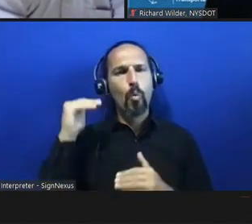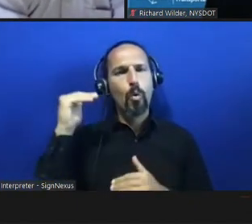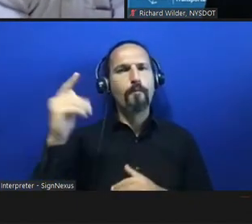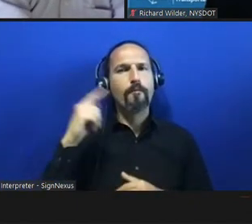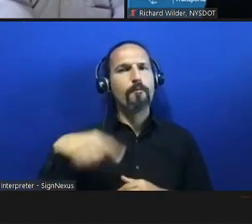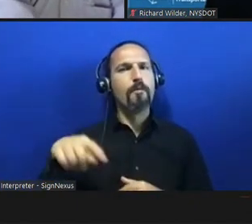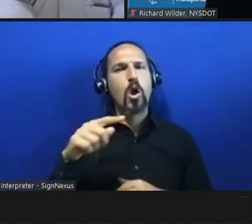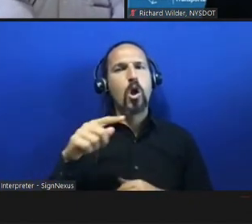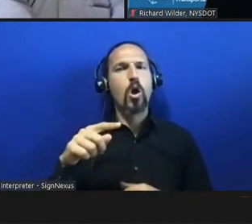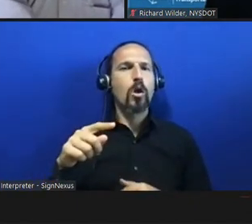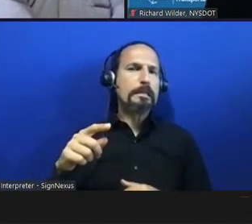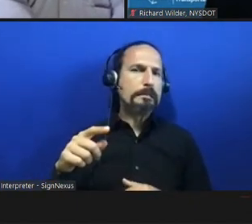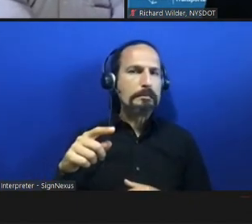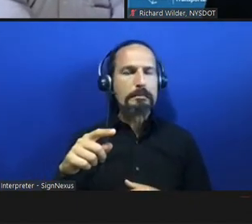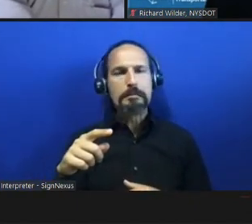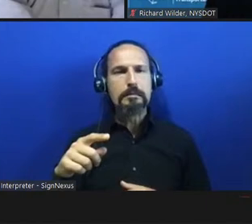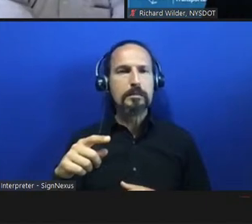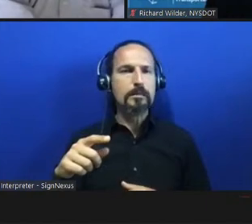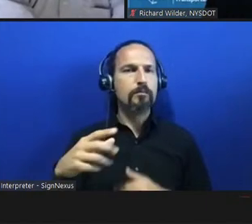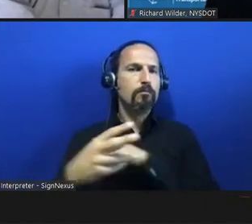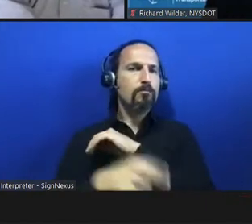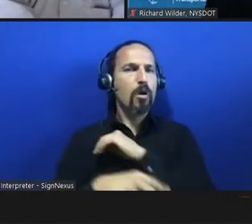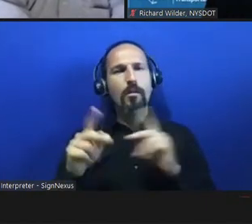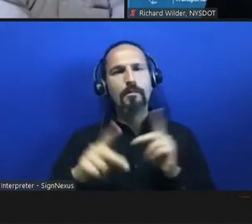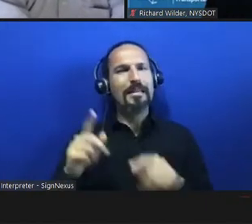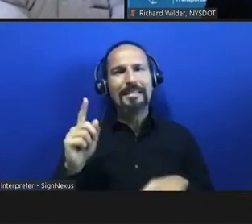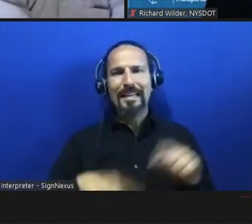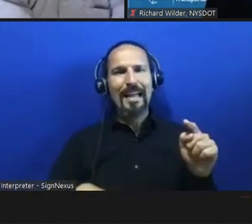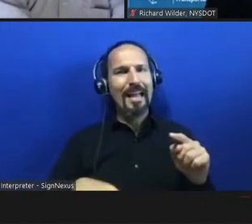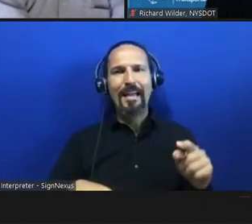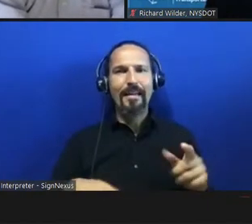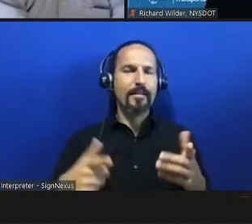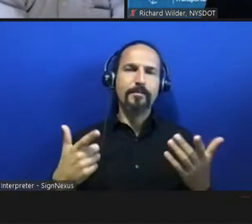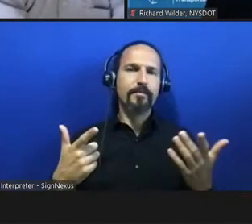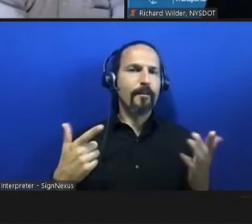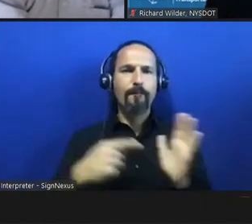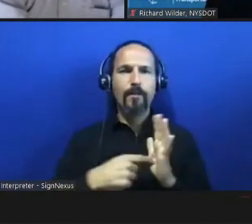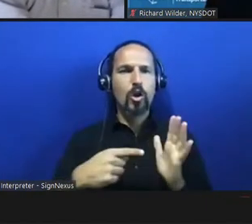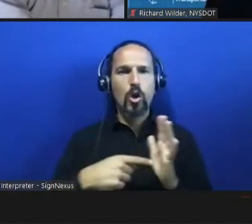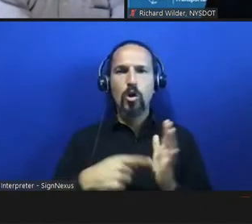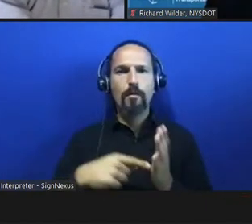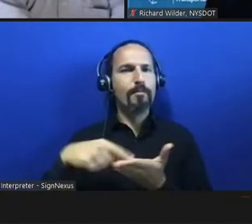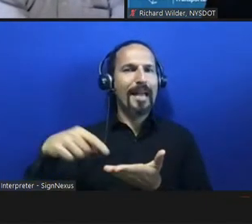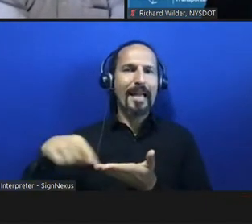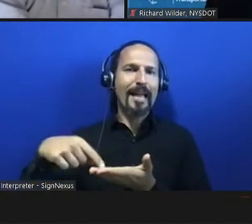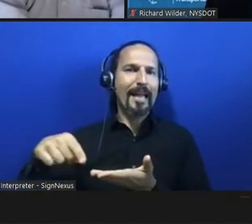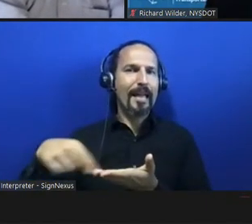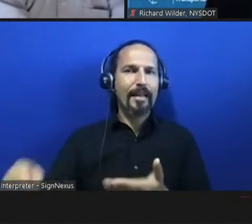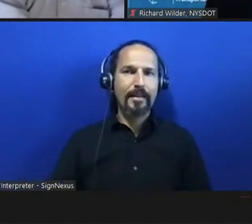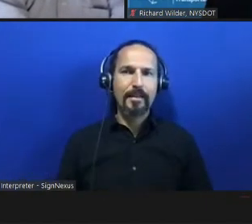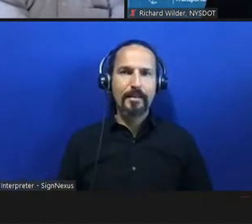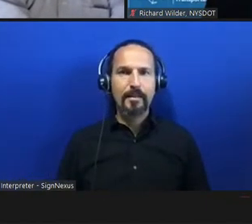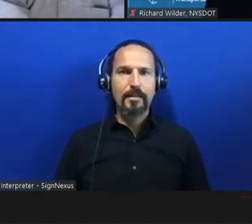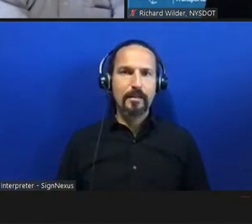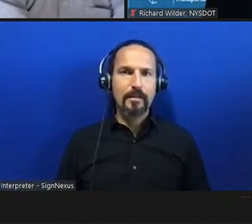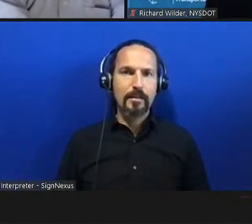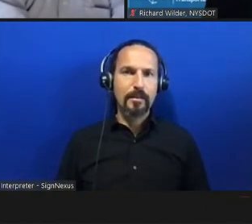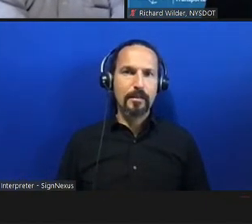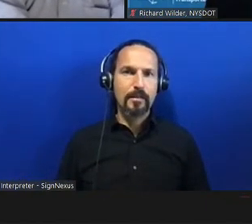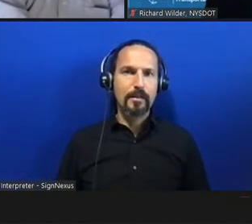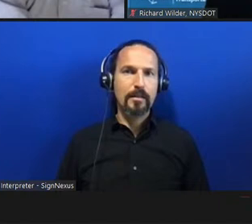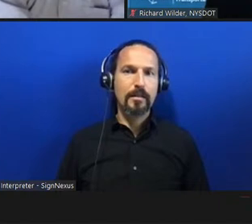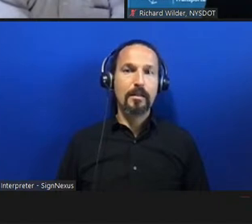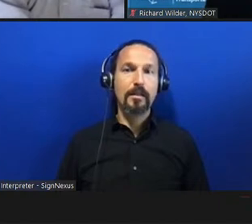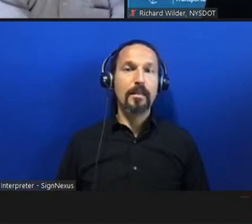lower income people extremely difficult for us to uh make ends meet um and the